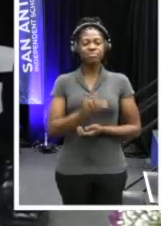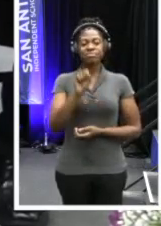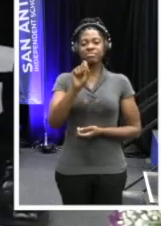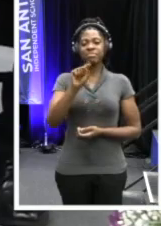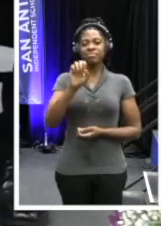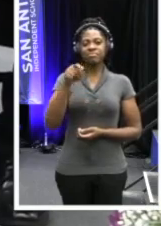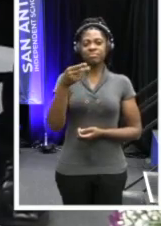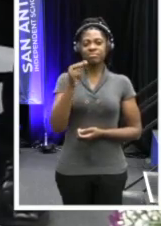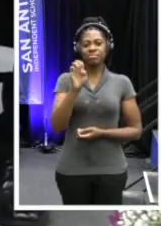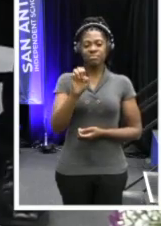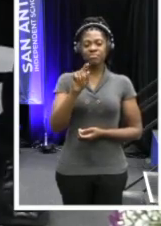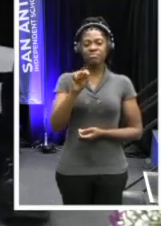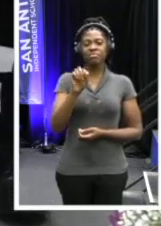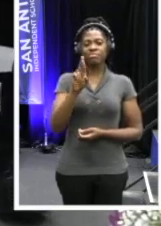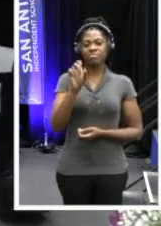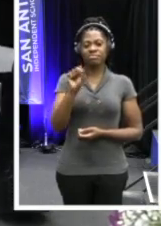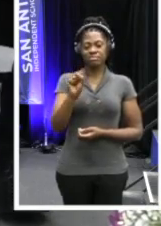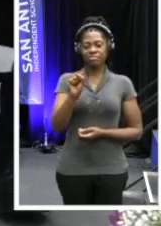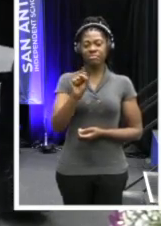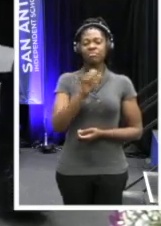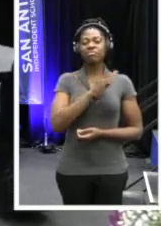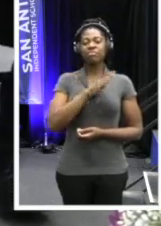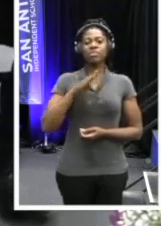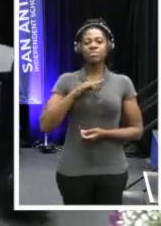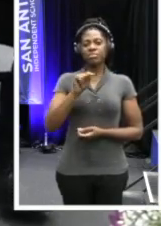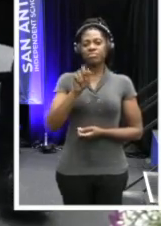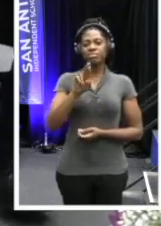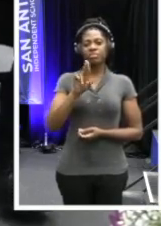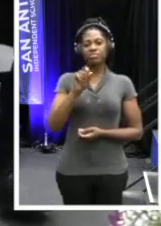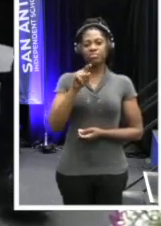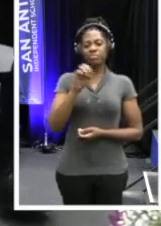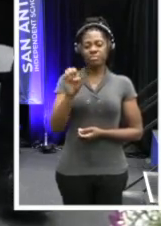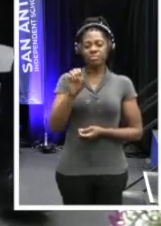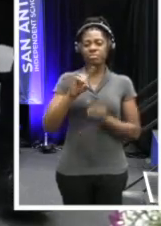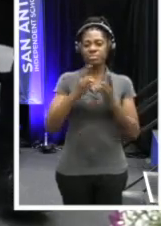Stephanie Torres, Board Trustee, District 5.